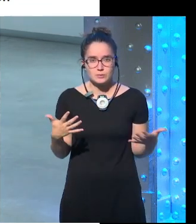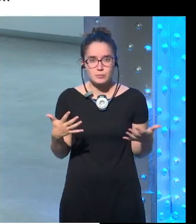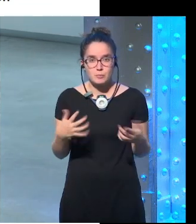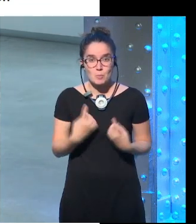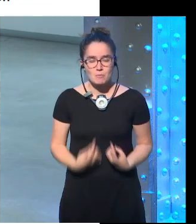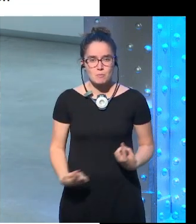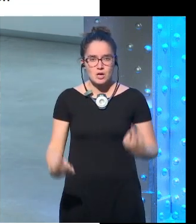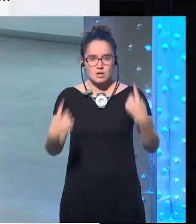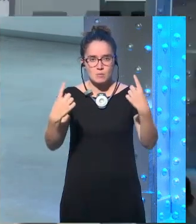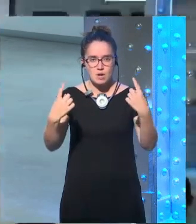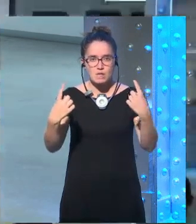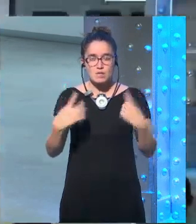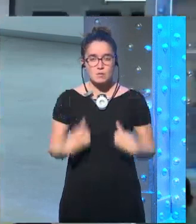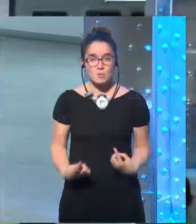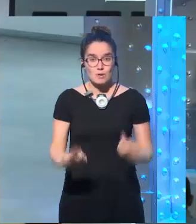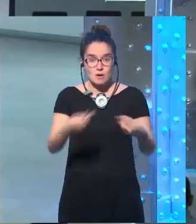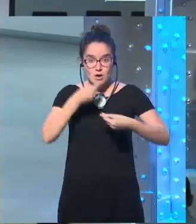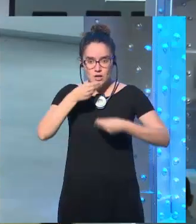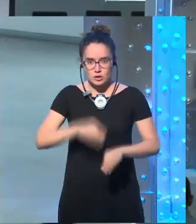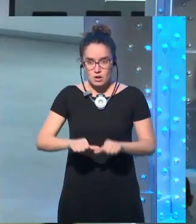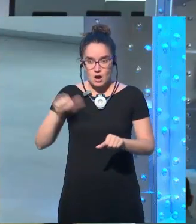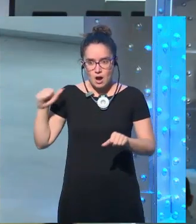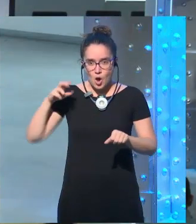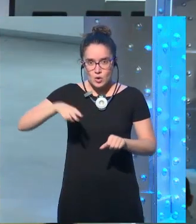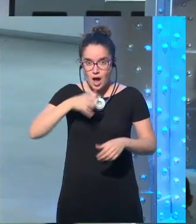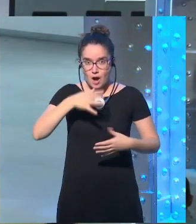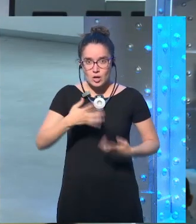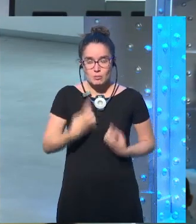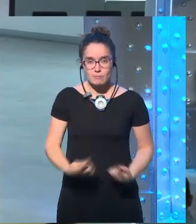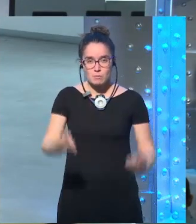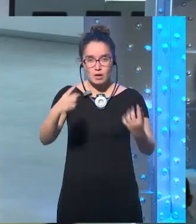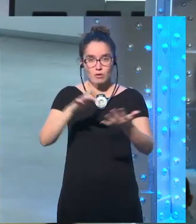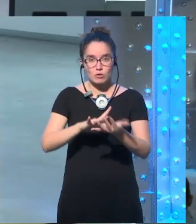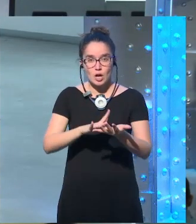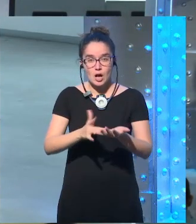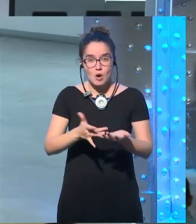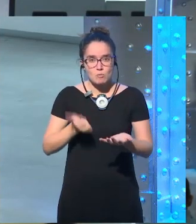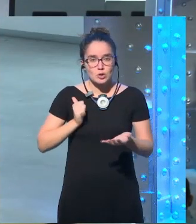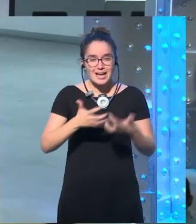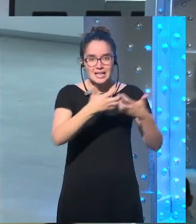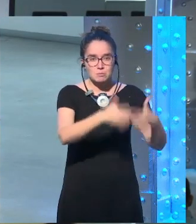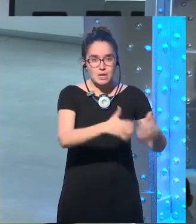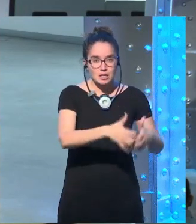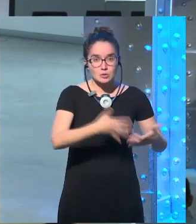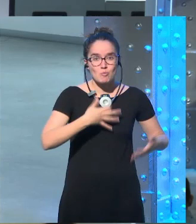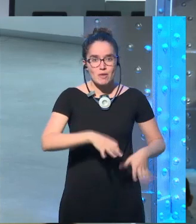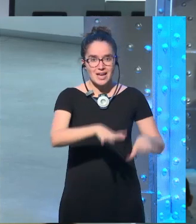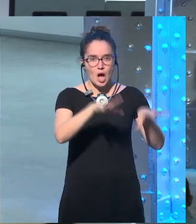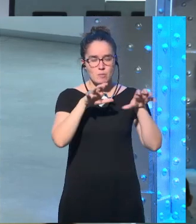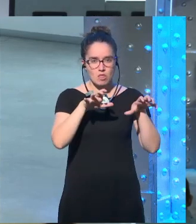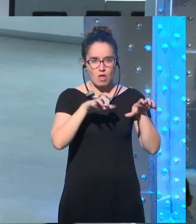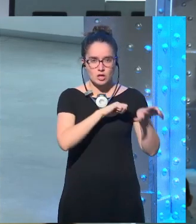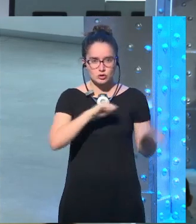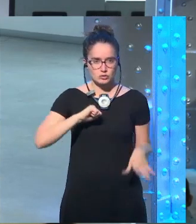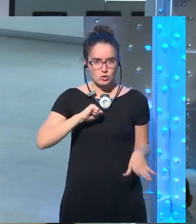very first time in history, machines are able to learn themselves by feeding them